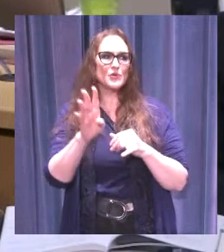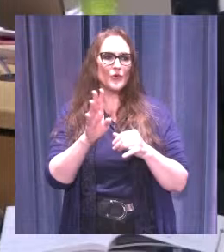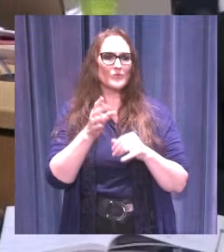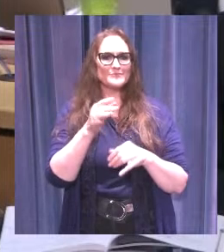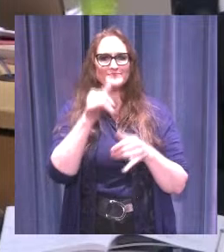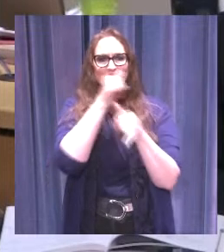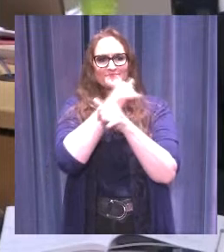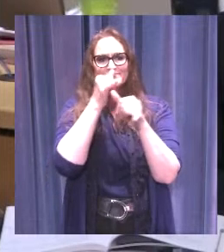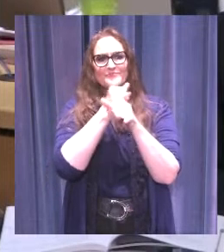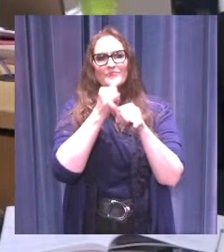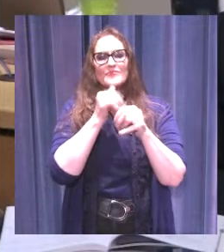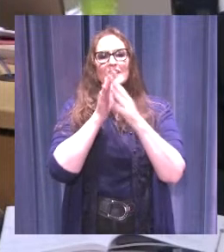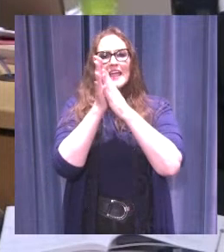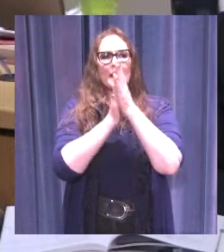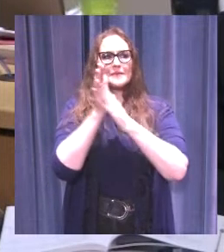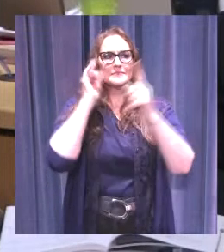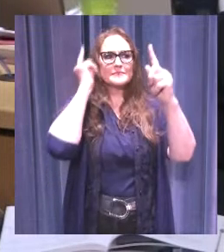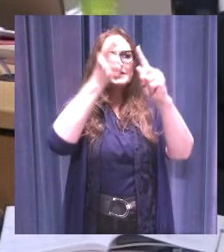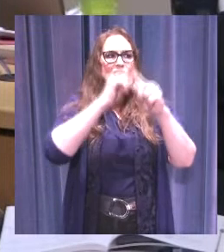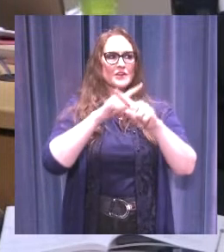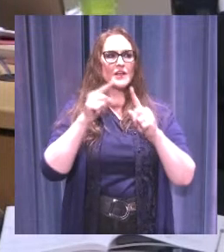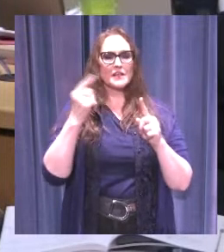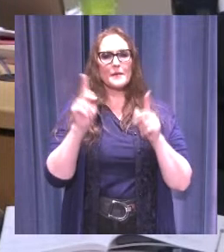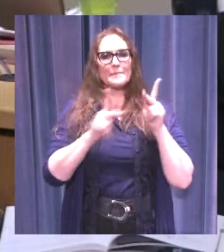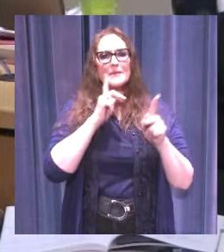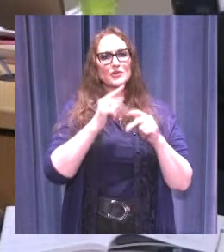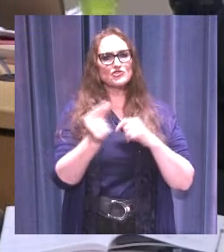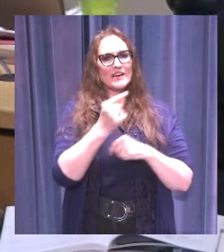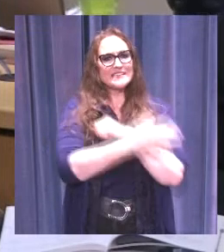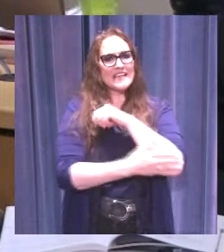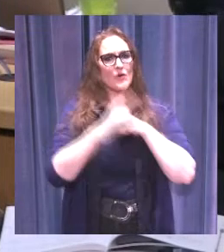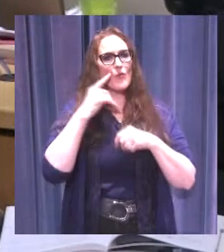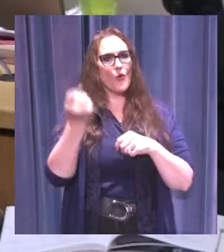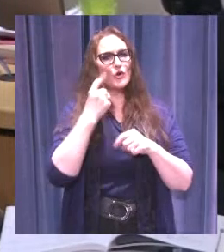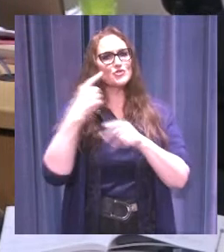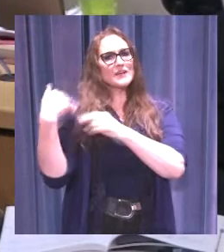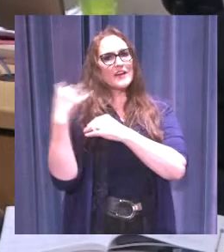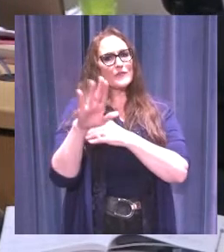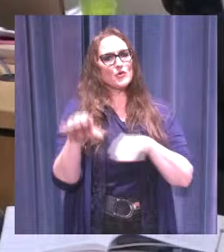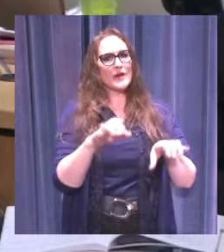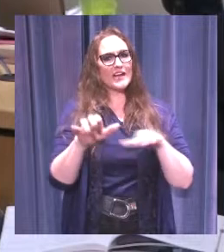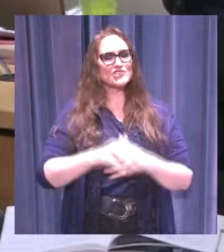ambitions. The voters of Genesee County will hold you accountable for your actions.